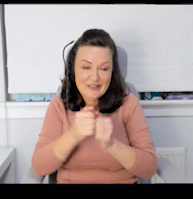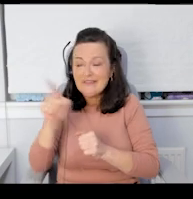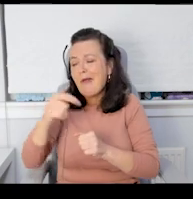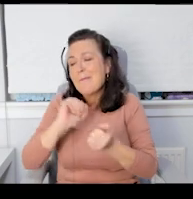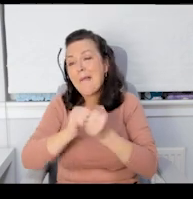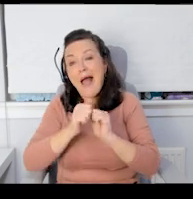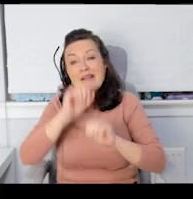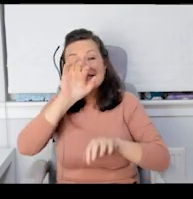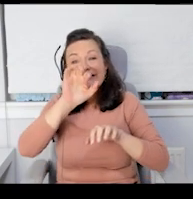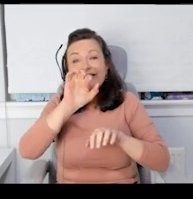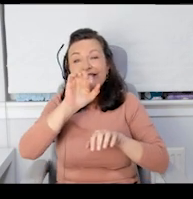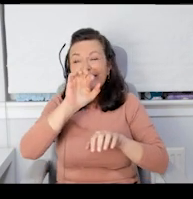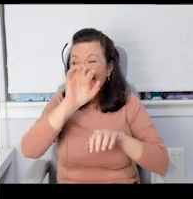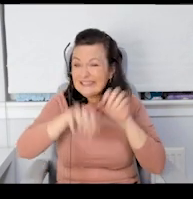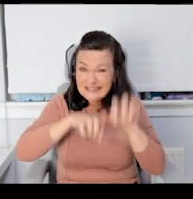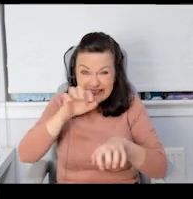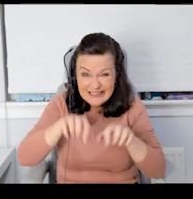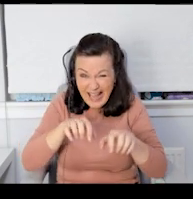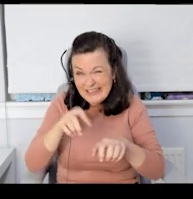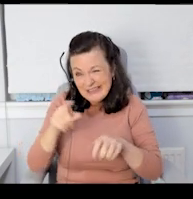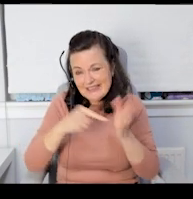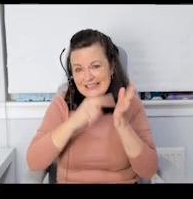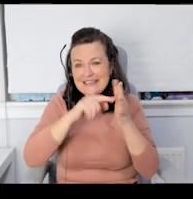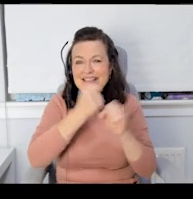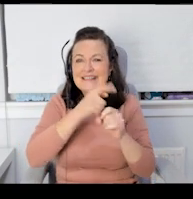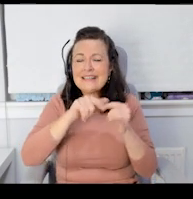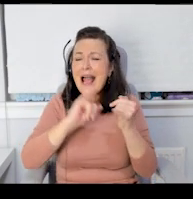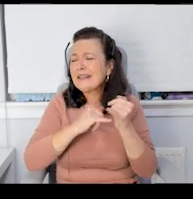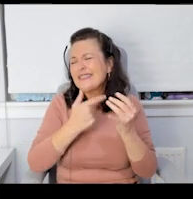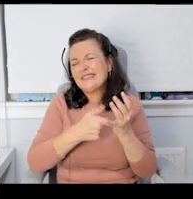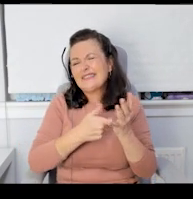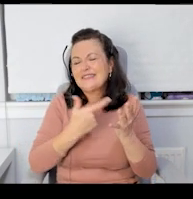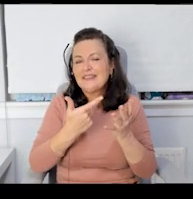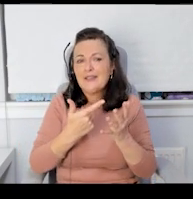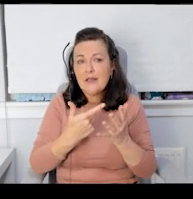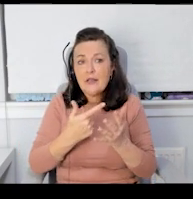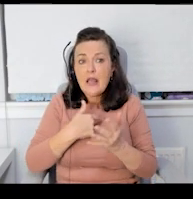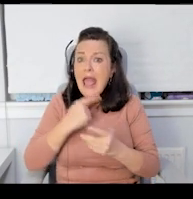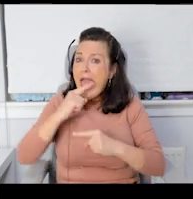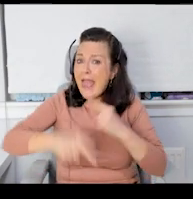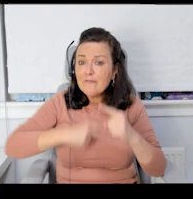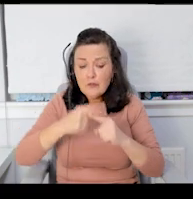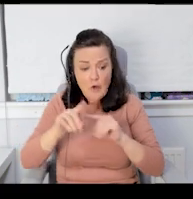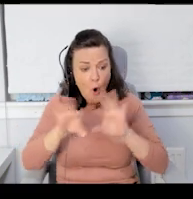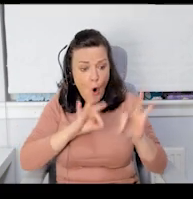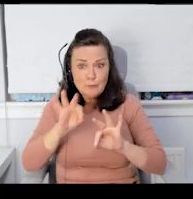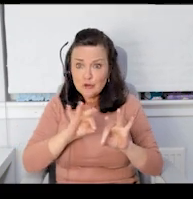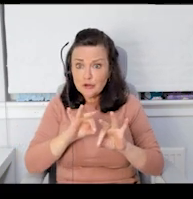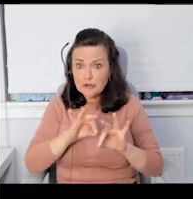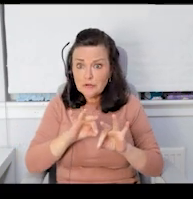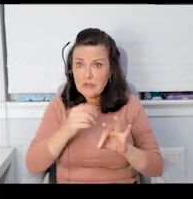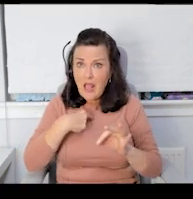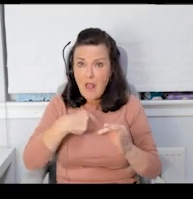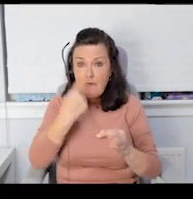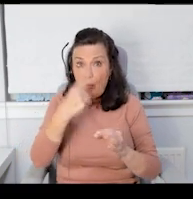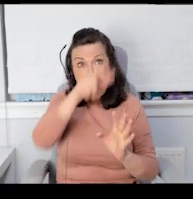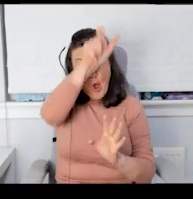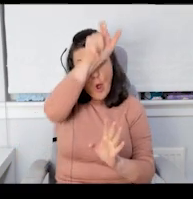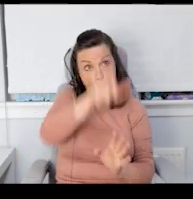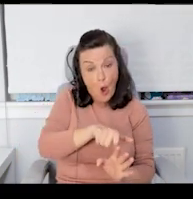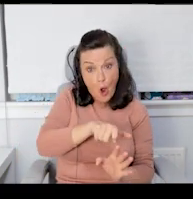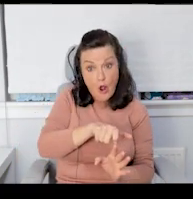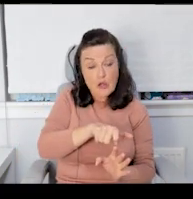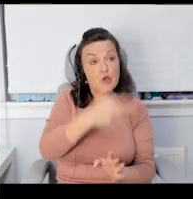partners Tigers in classrooms and PSE classrooms. We, every year, when we put our option choices out, we have a whole column that